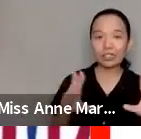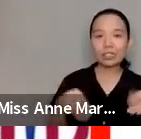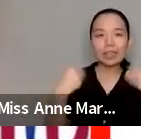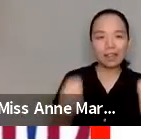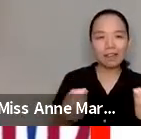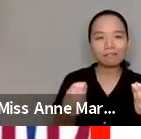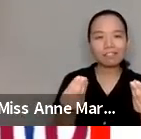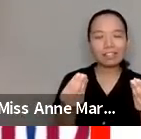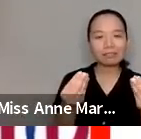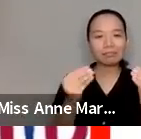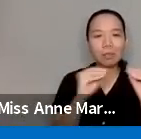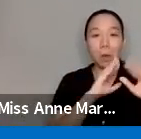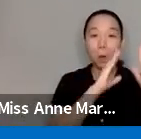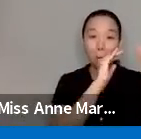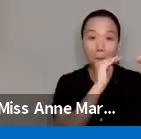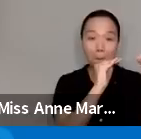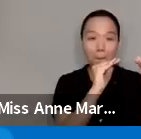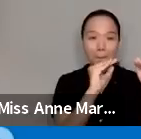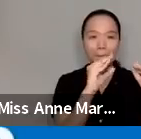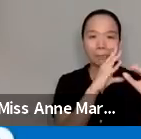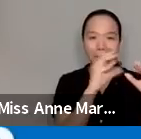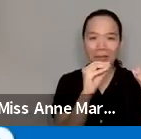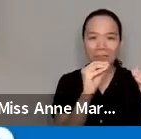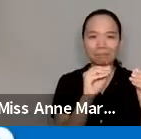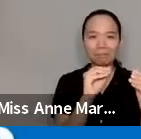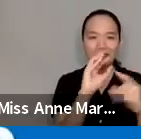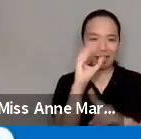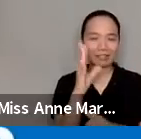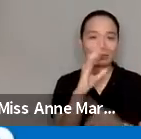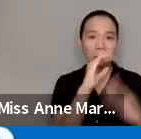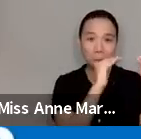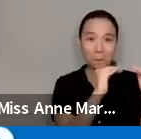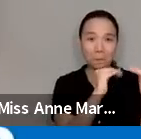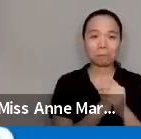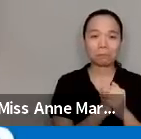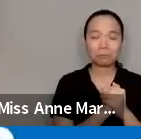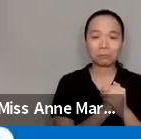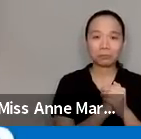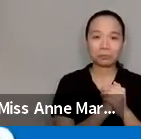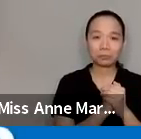enlightenment. Teachers are beacons of hope.